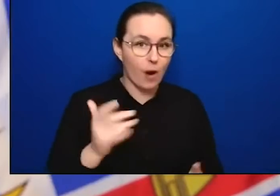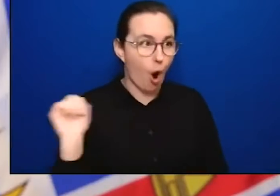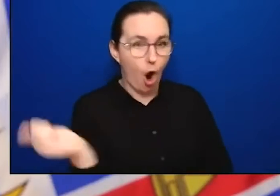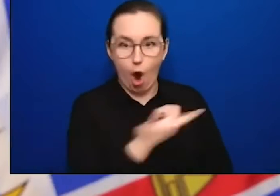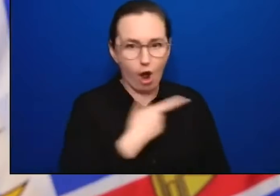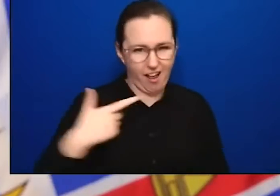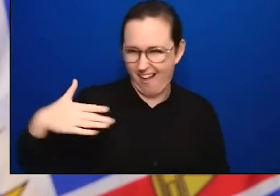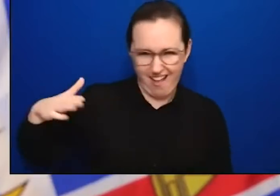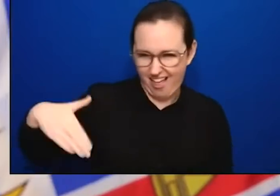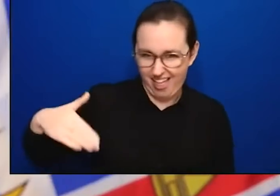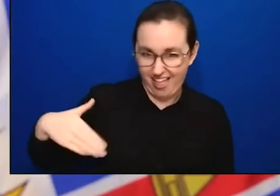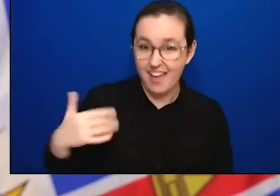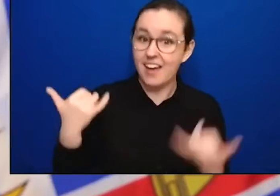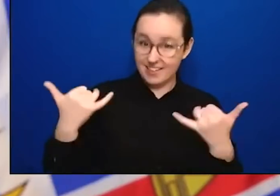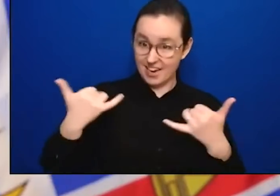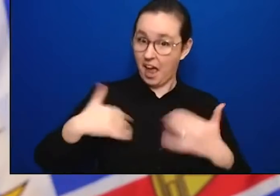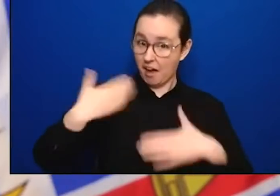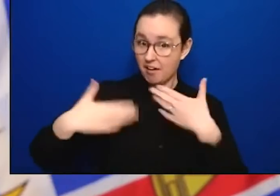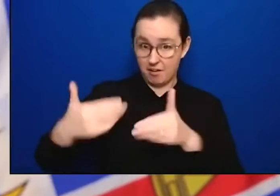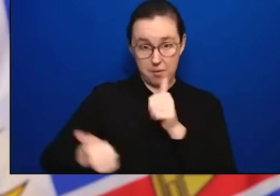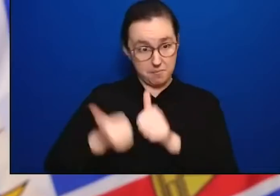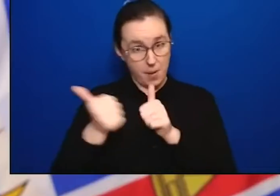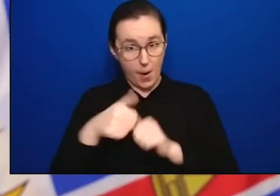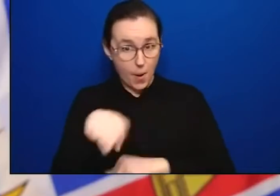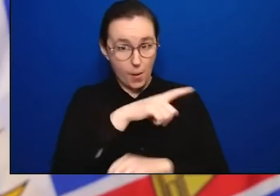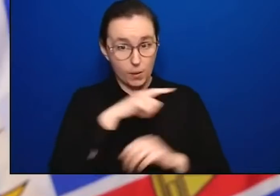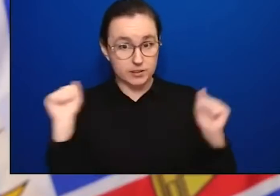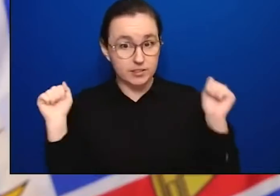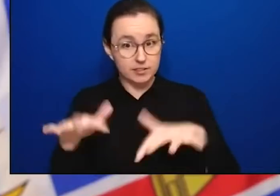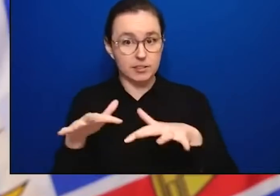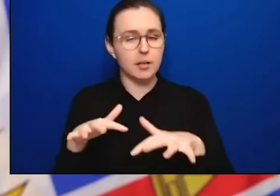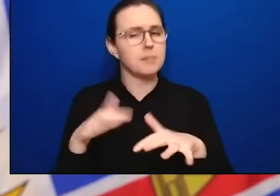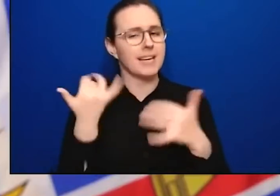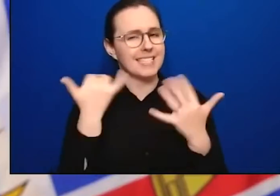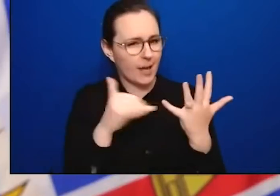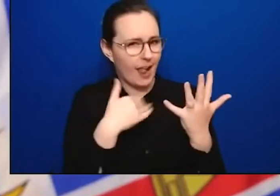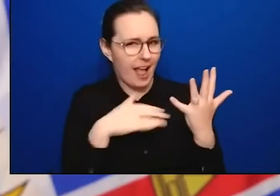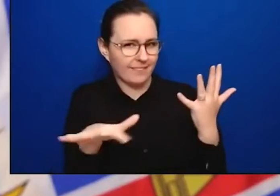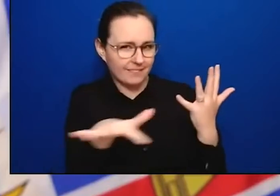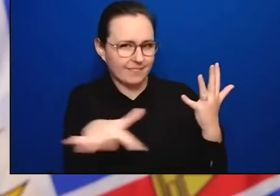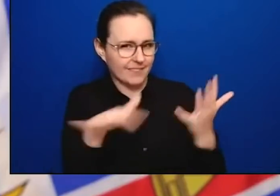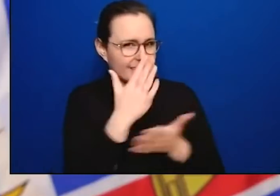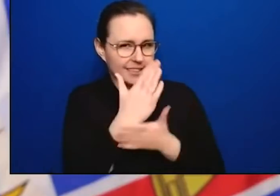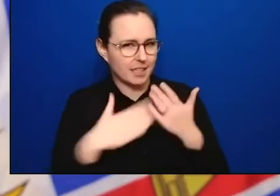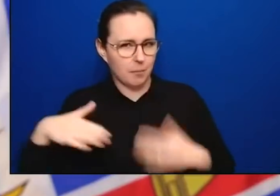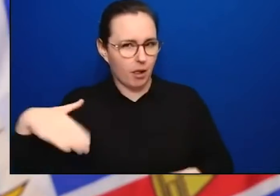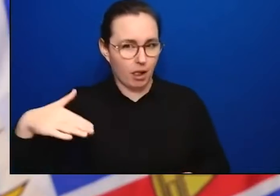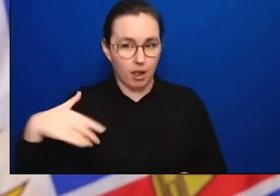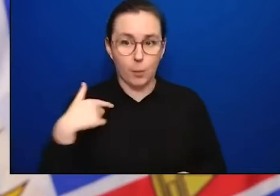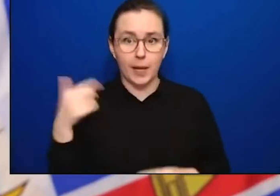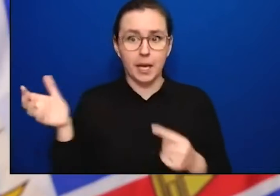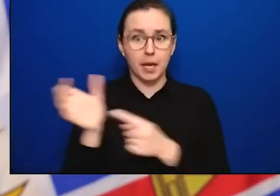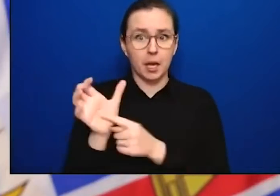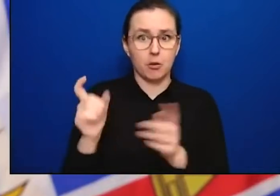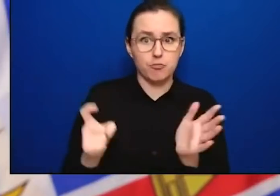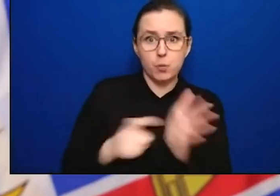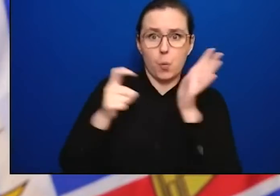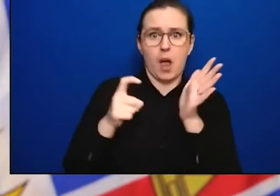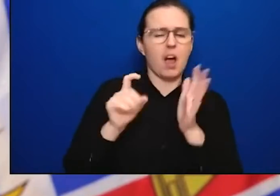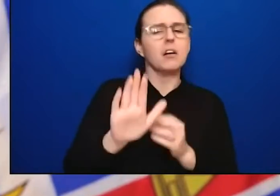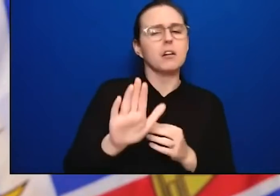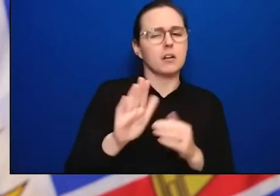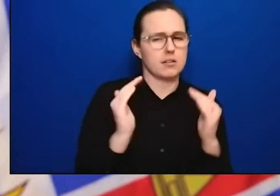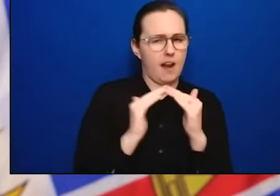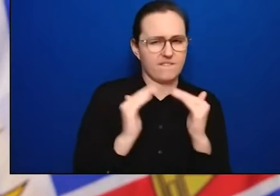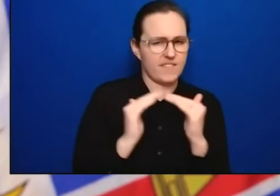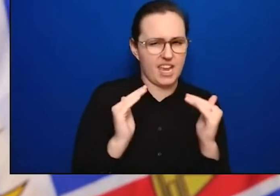has the opportunity to receive their booster dose, and there's still a large proportion of people, although that's getting less and less by the day, who've not received